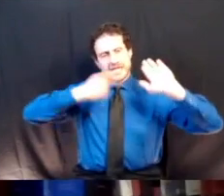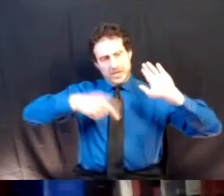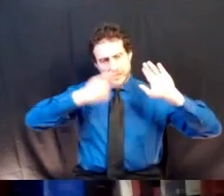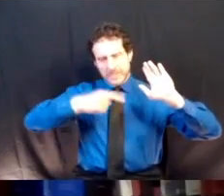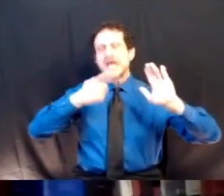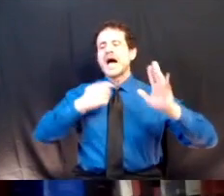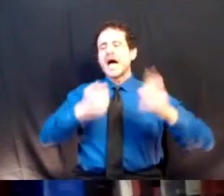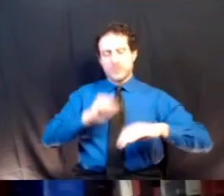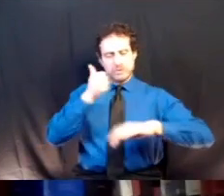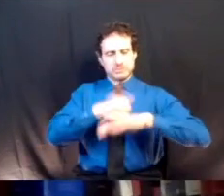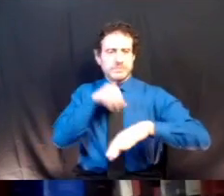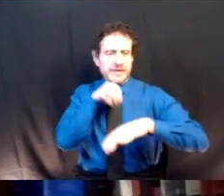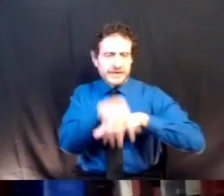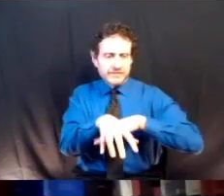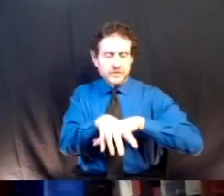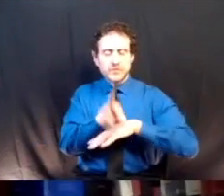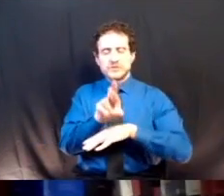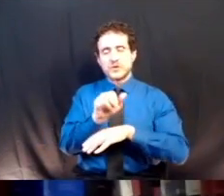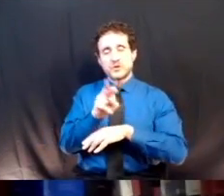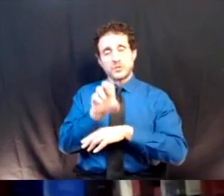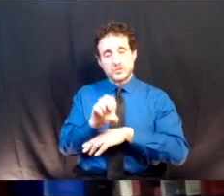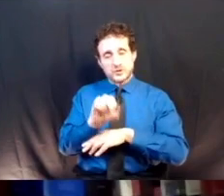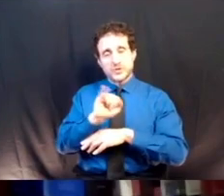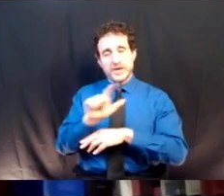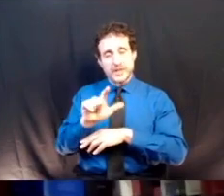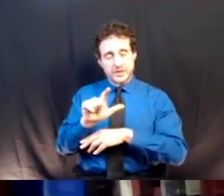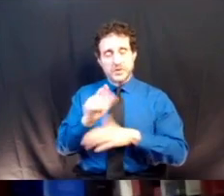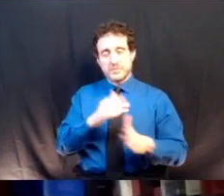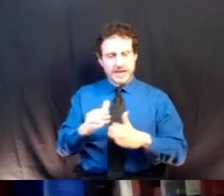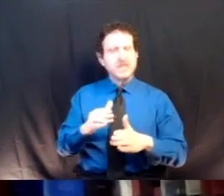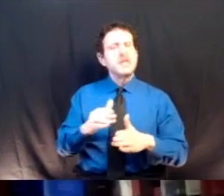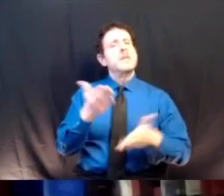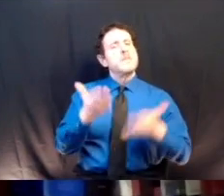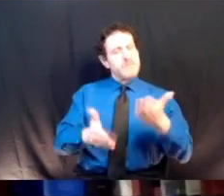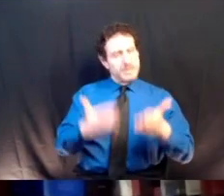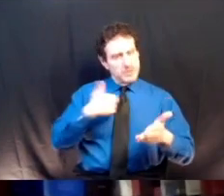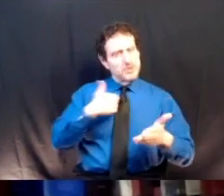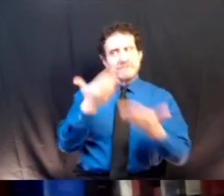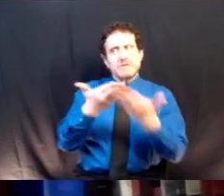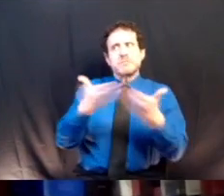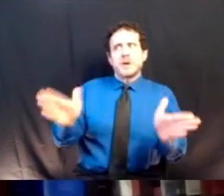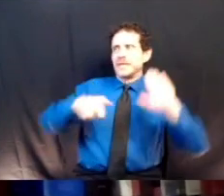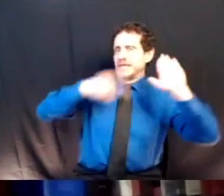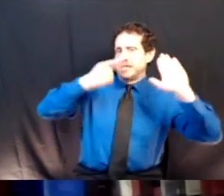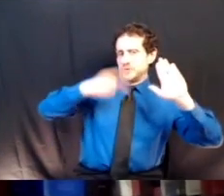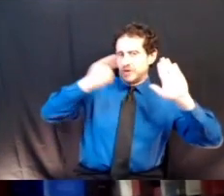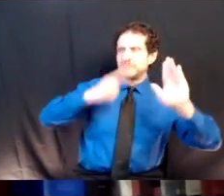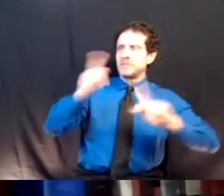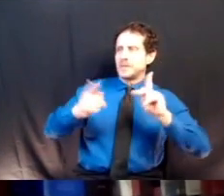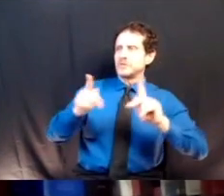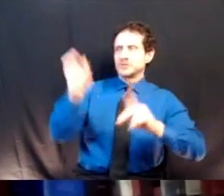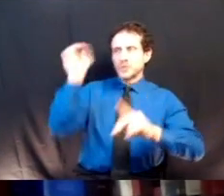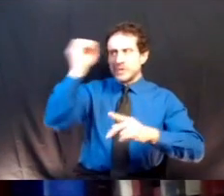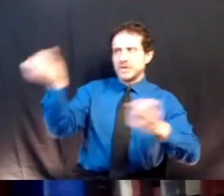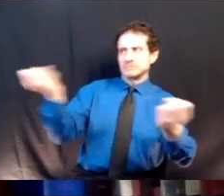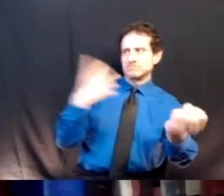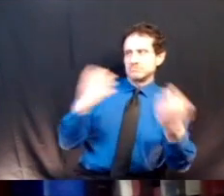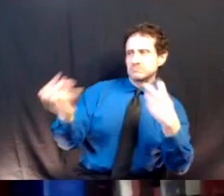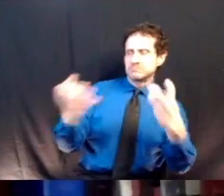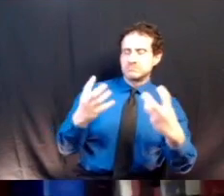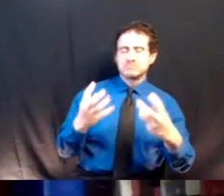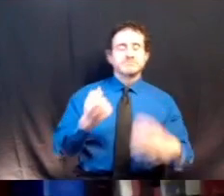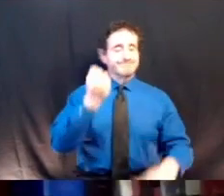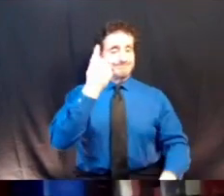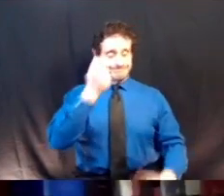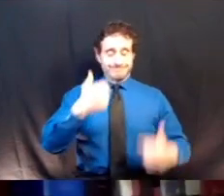plan. Might there be a public hearing? Well, as you know, not only am I isolated right now